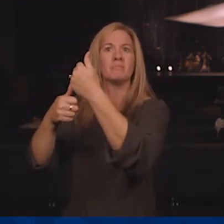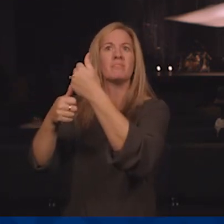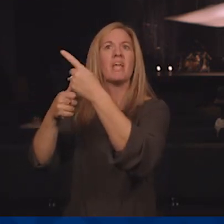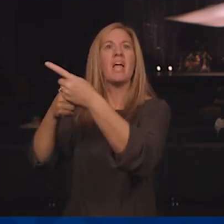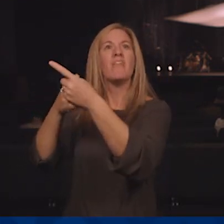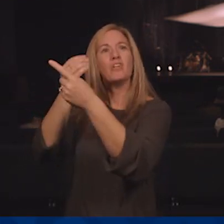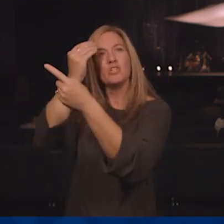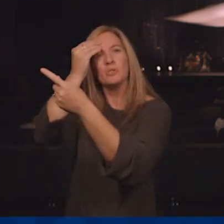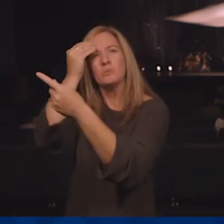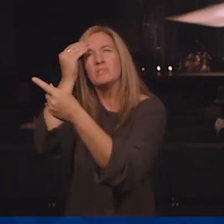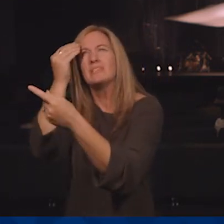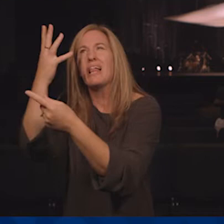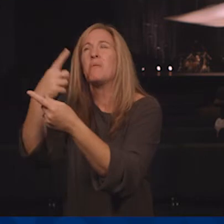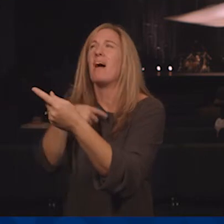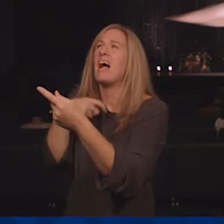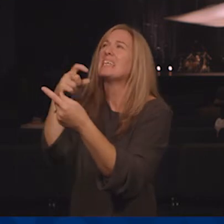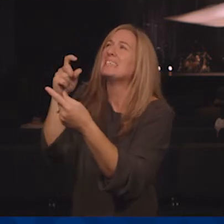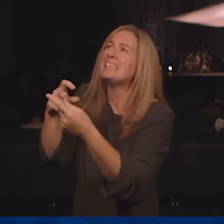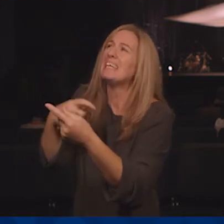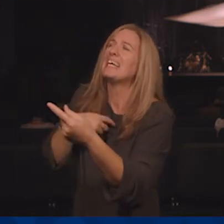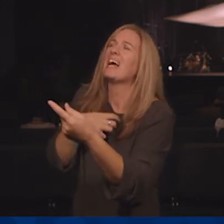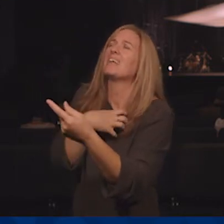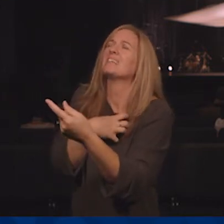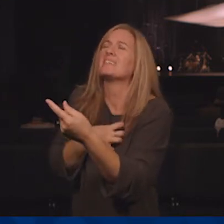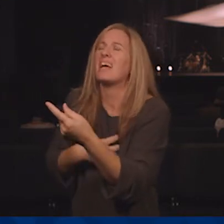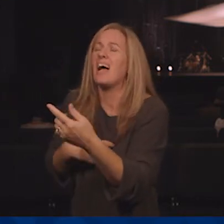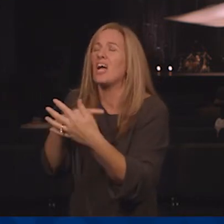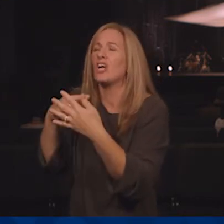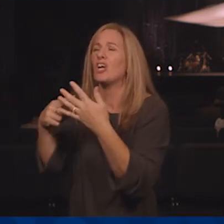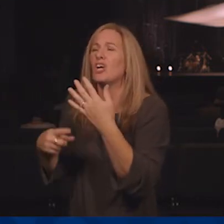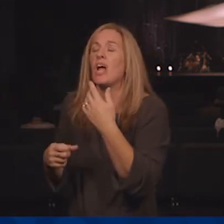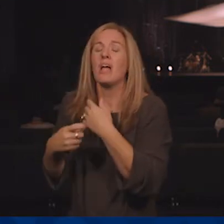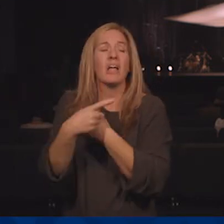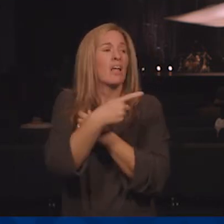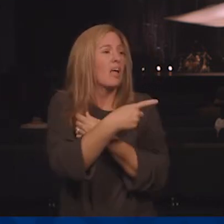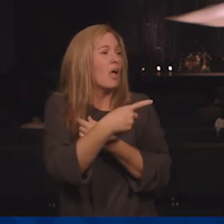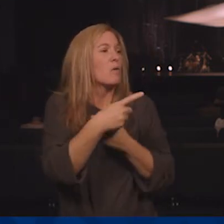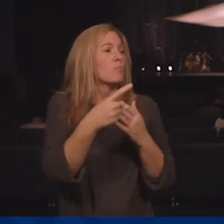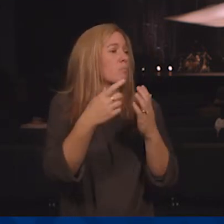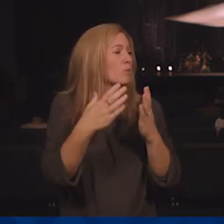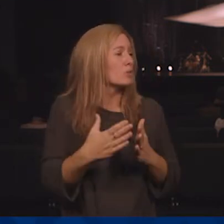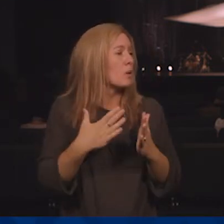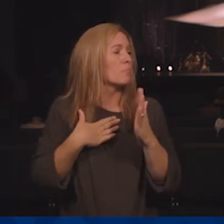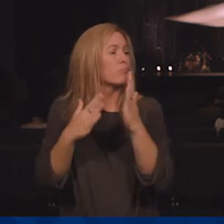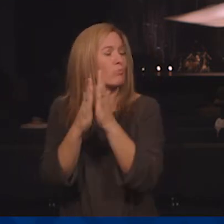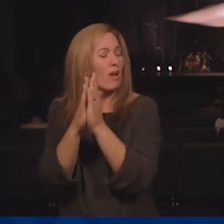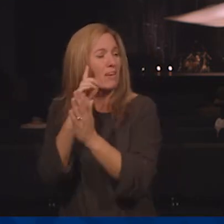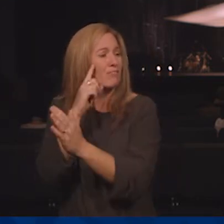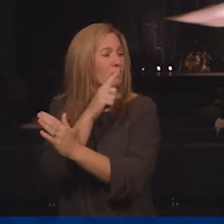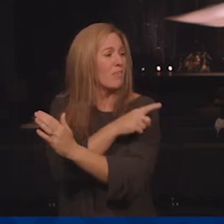need, what you long for, when you intercede for someone to him,